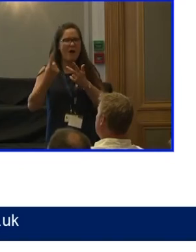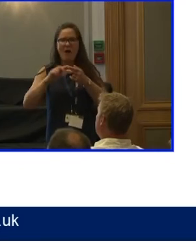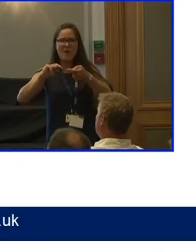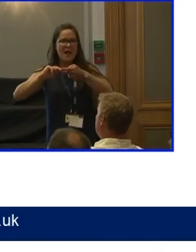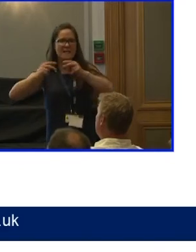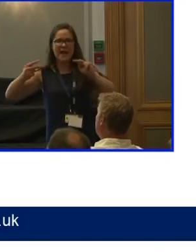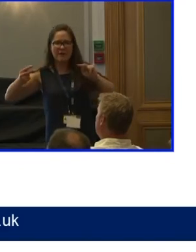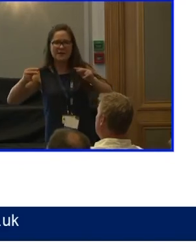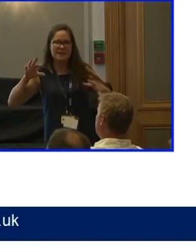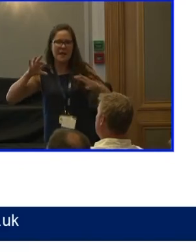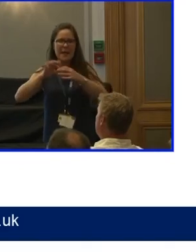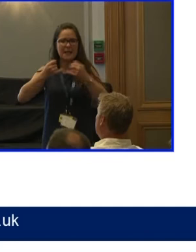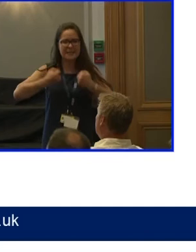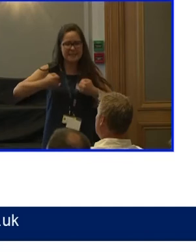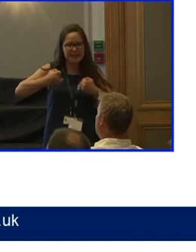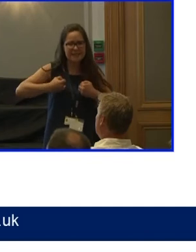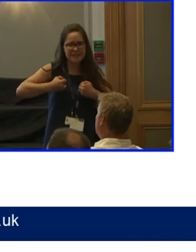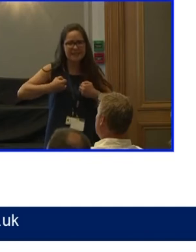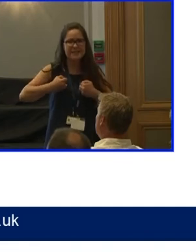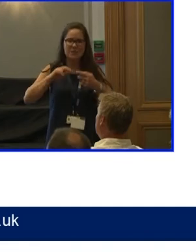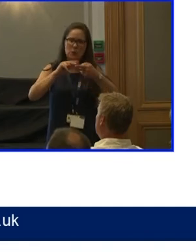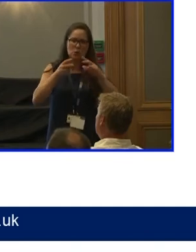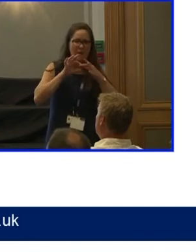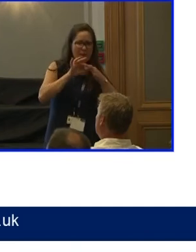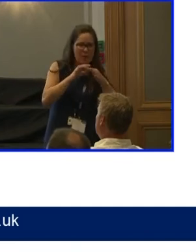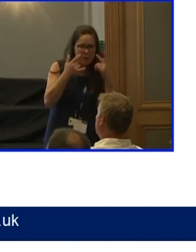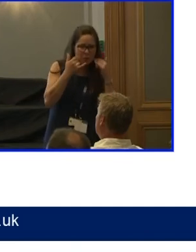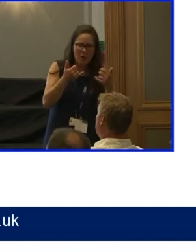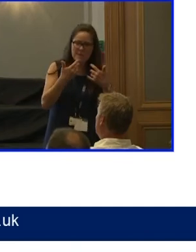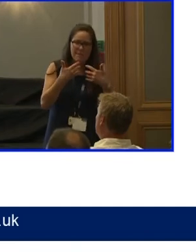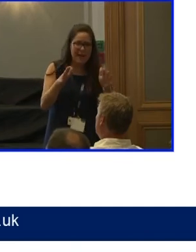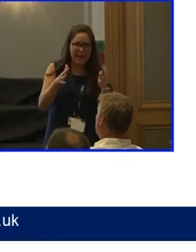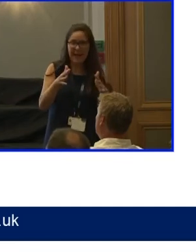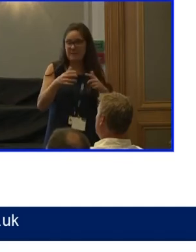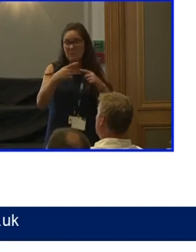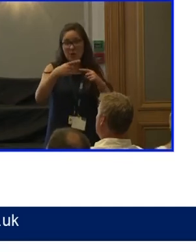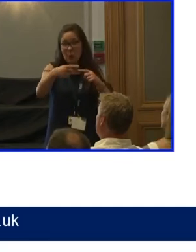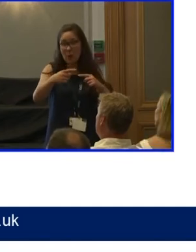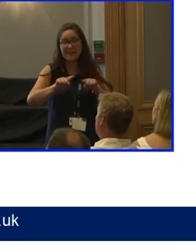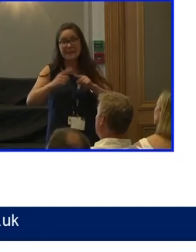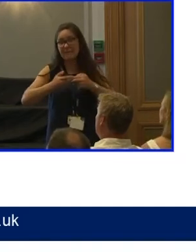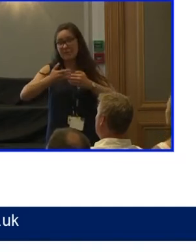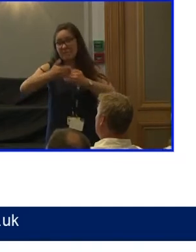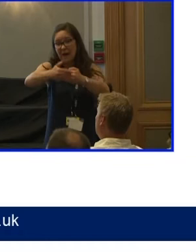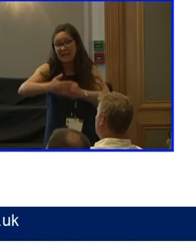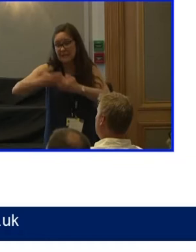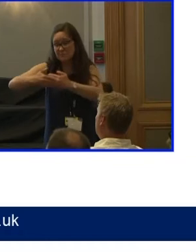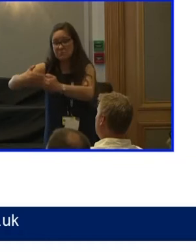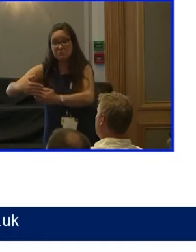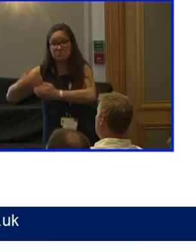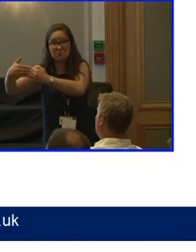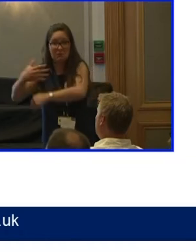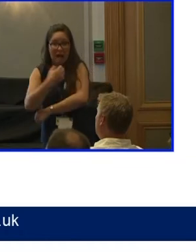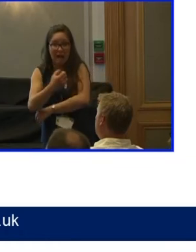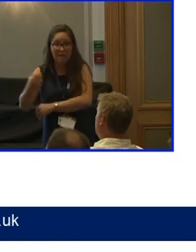phases. Other gene therapy trials are ongoing, as I said, at various phases and in various conditions, including